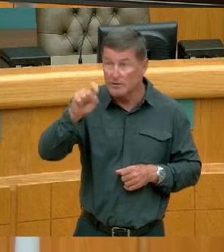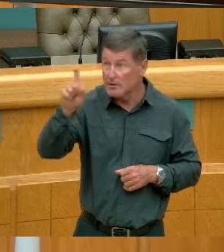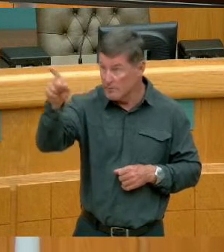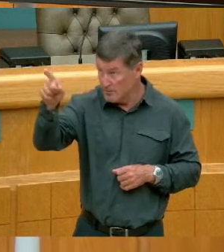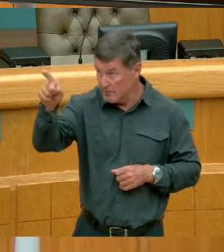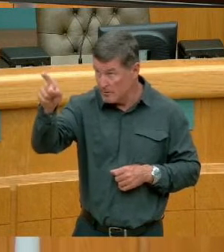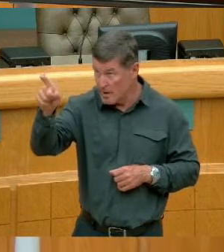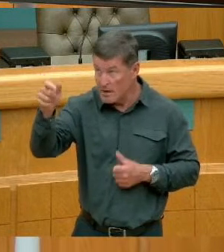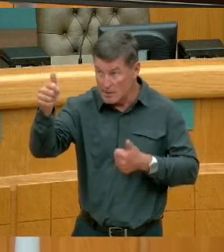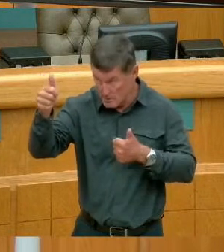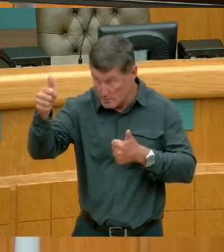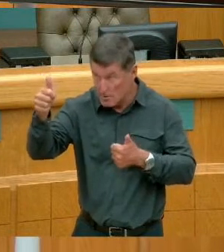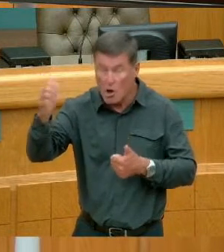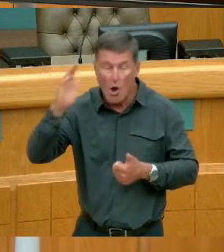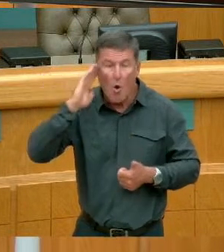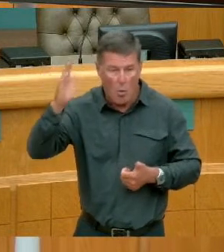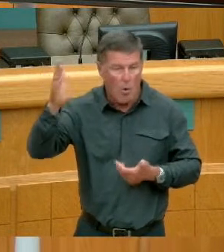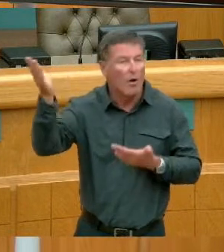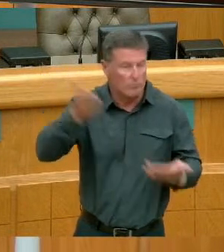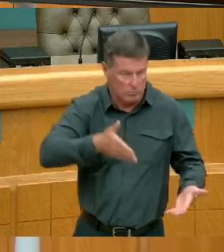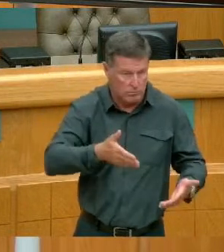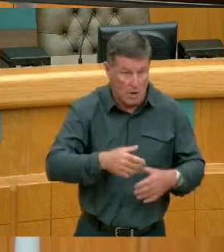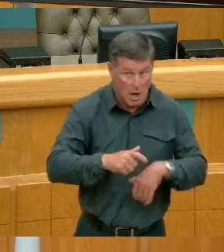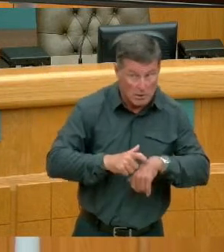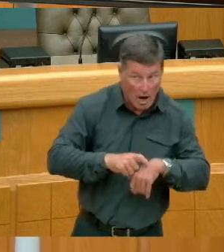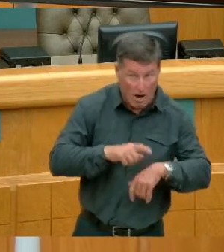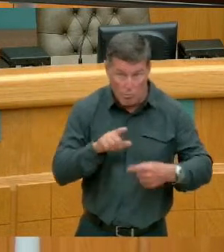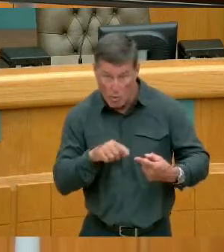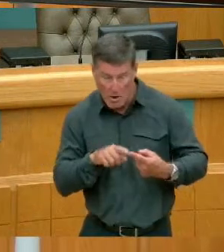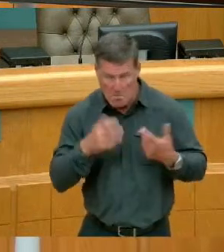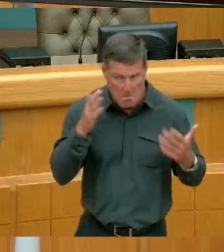them. I don't have a timetable yet. But what was